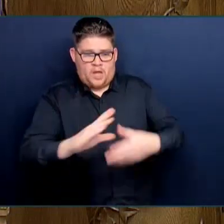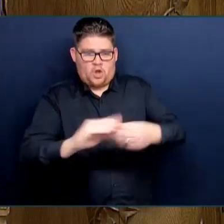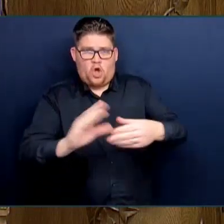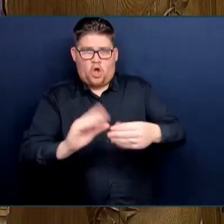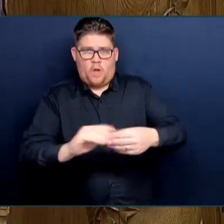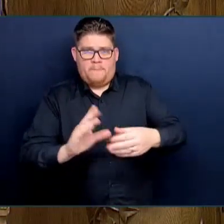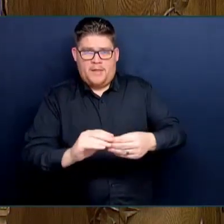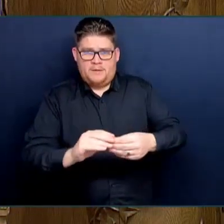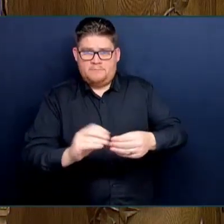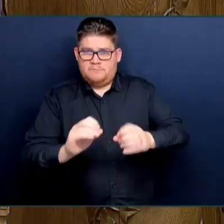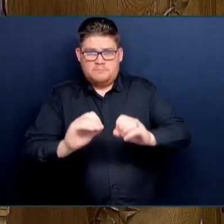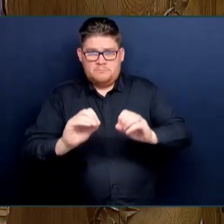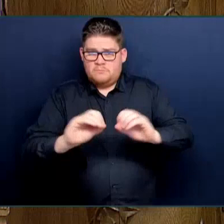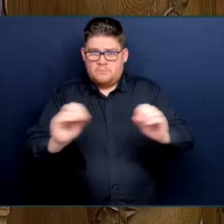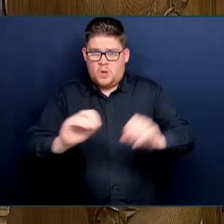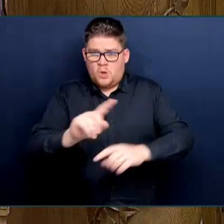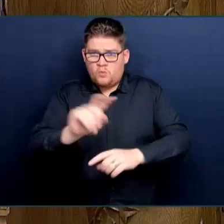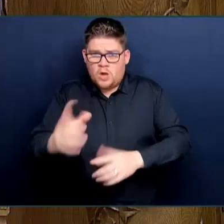make a statement?